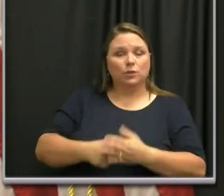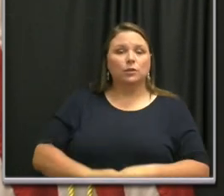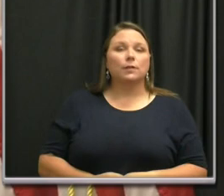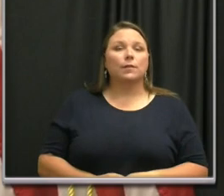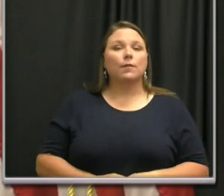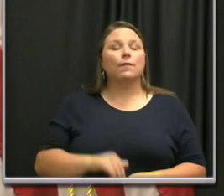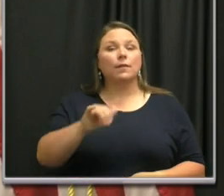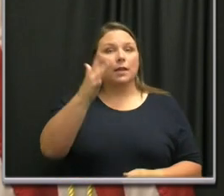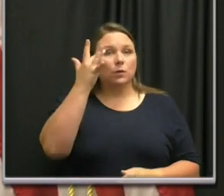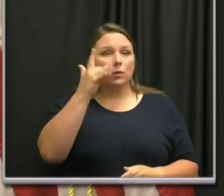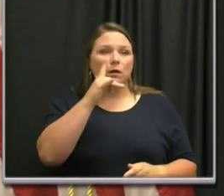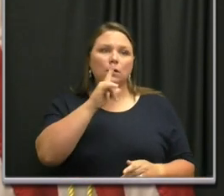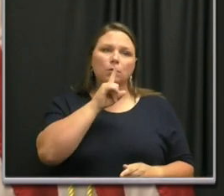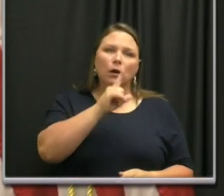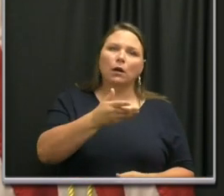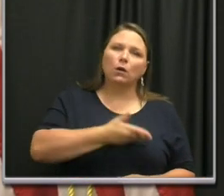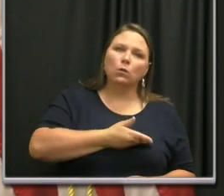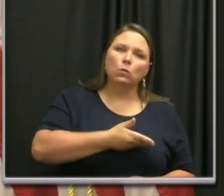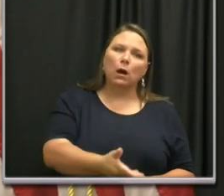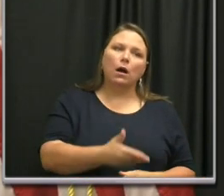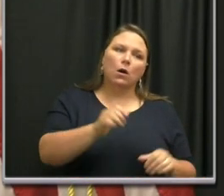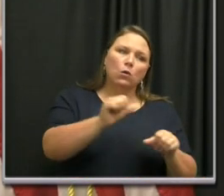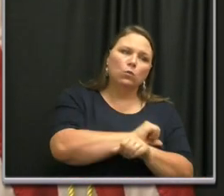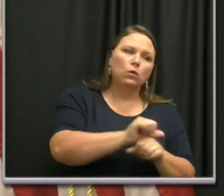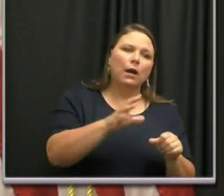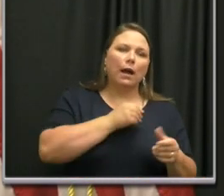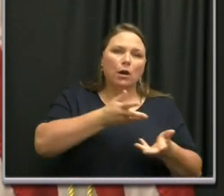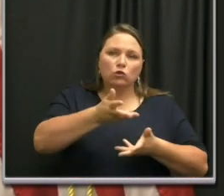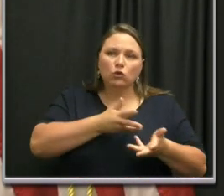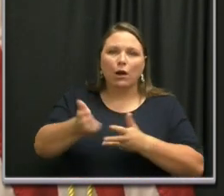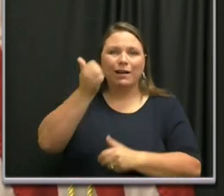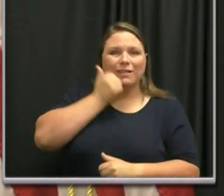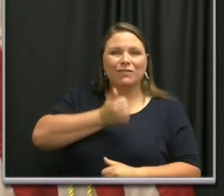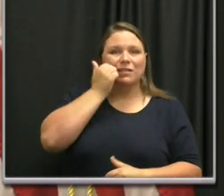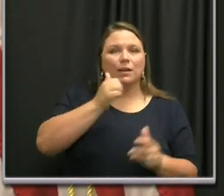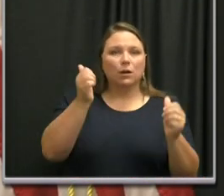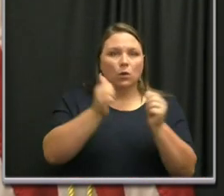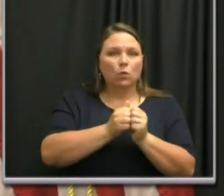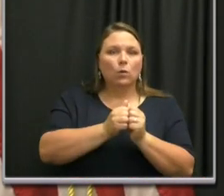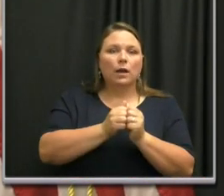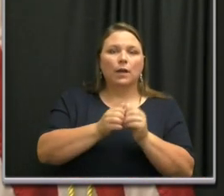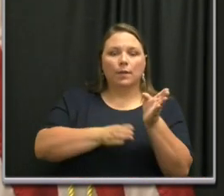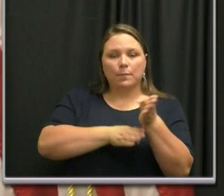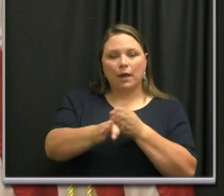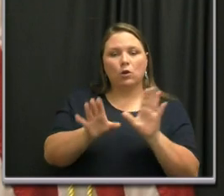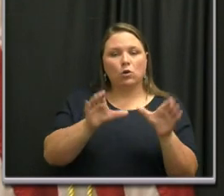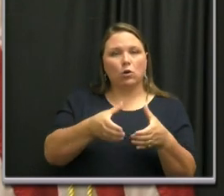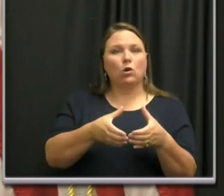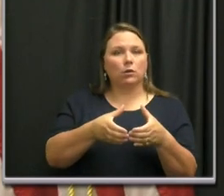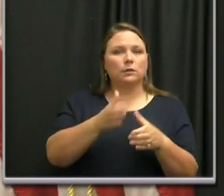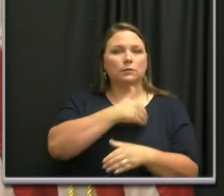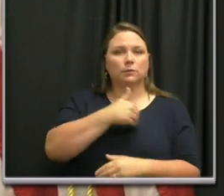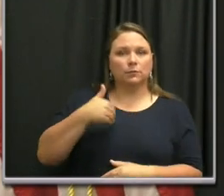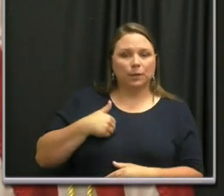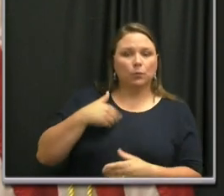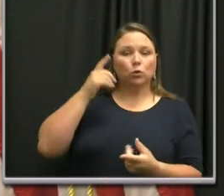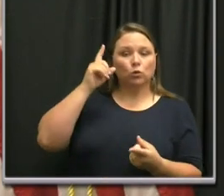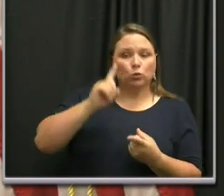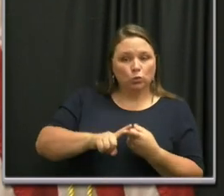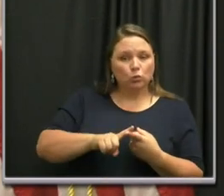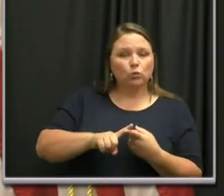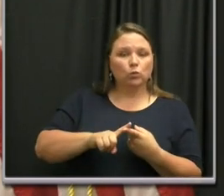why I so welcome working and talking really every day with Minority Caucus members to